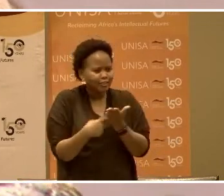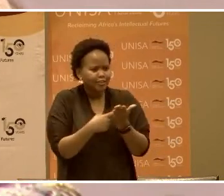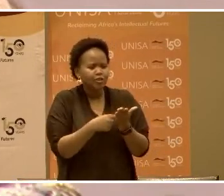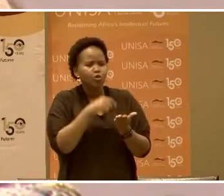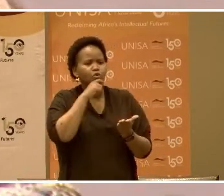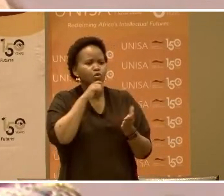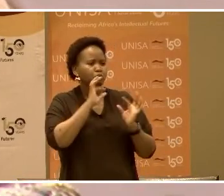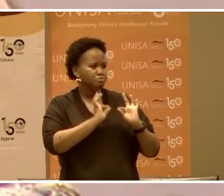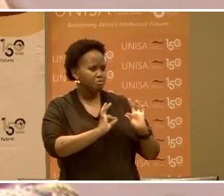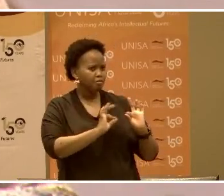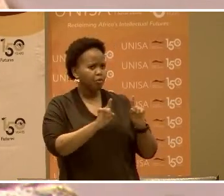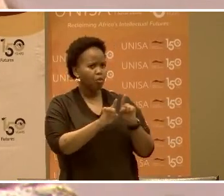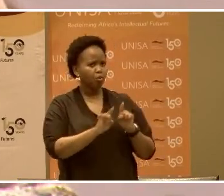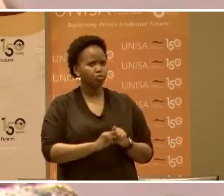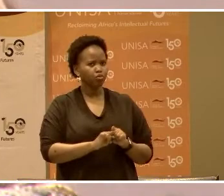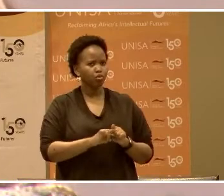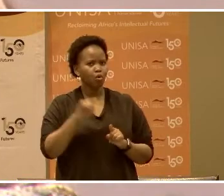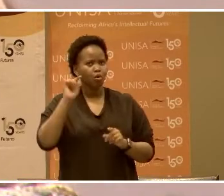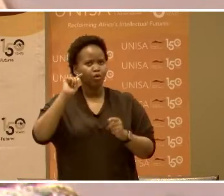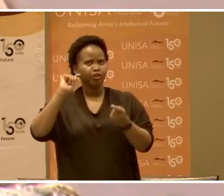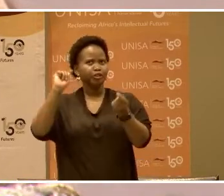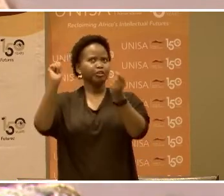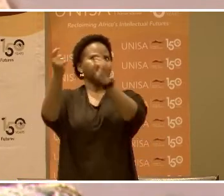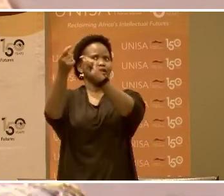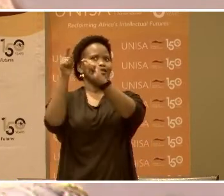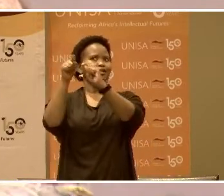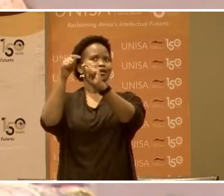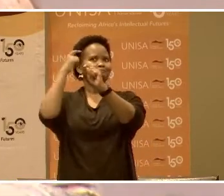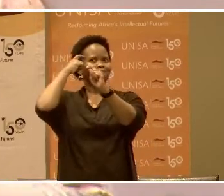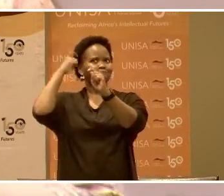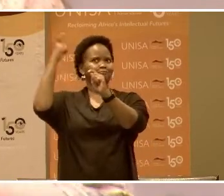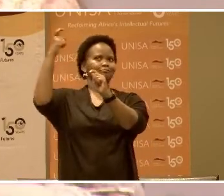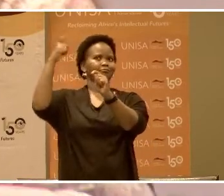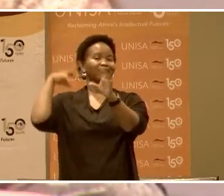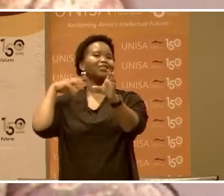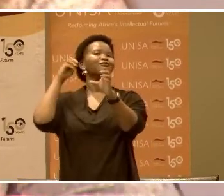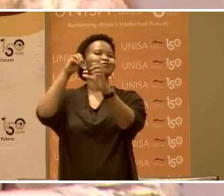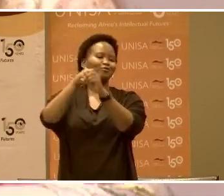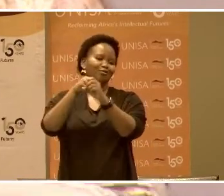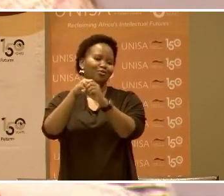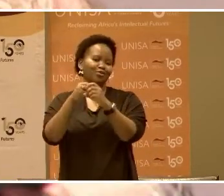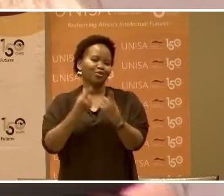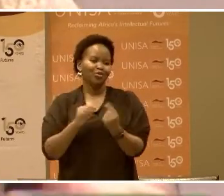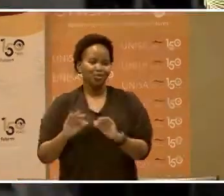bring about the change that we want to see in society. Thank you.